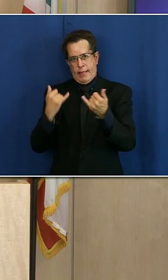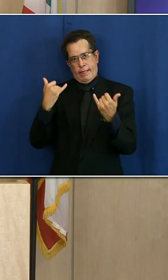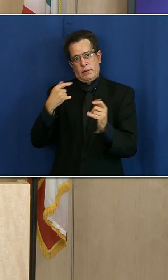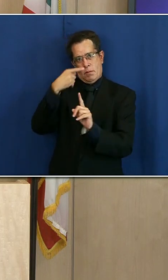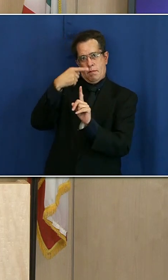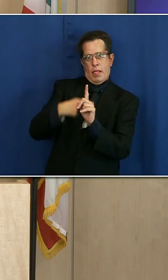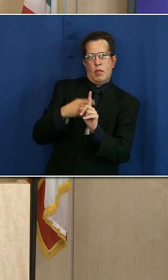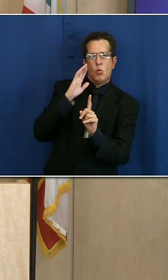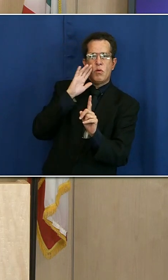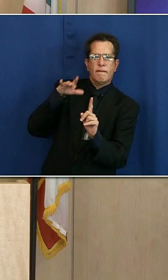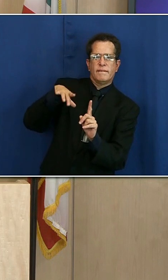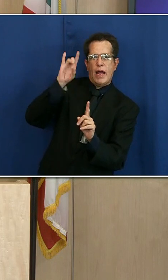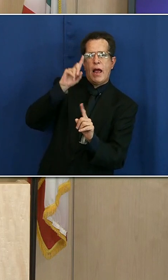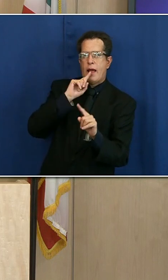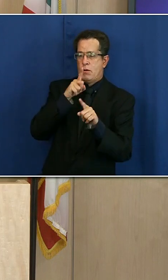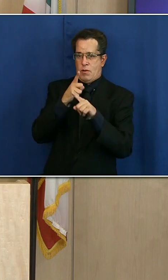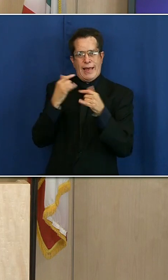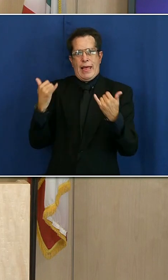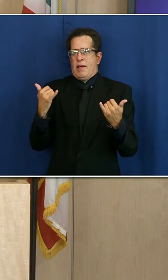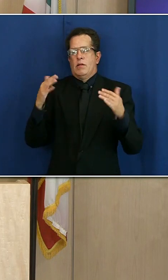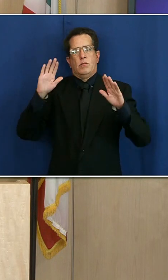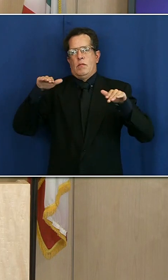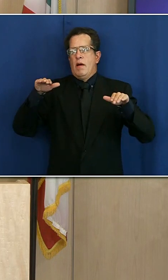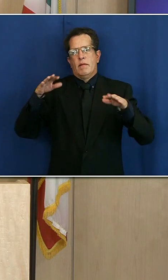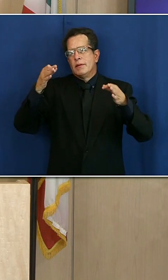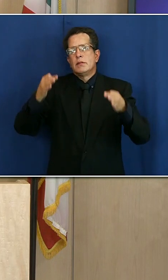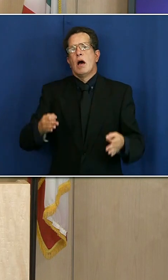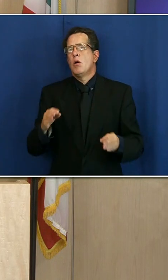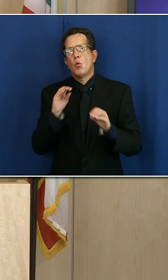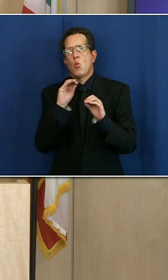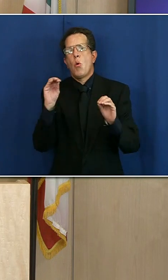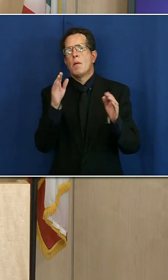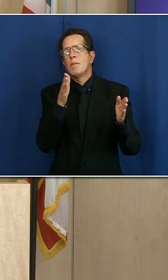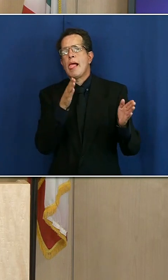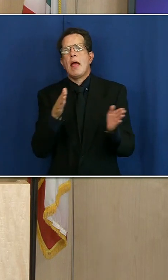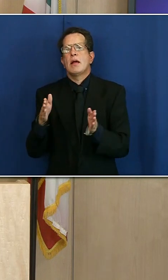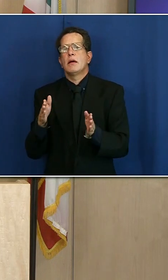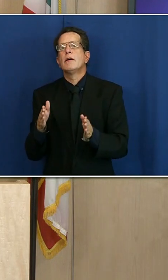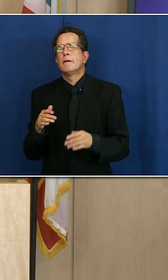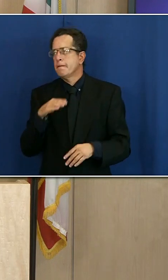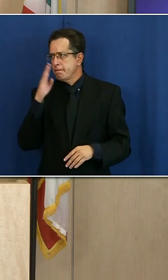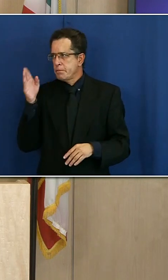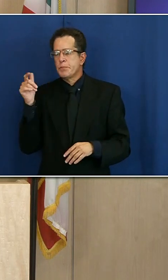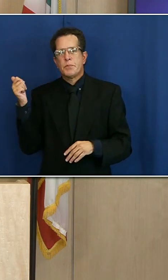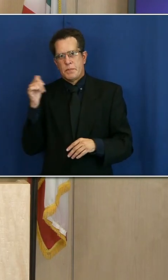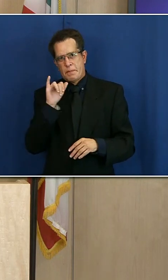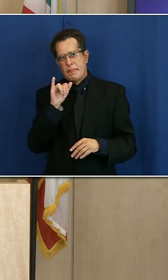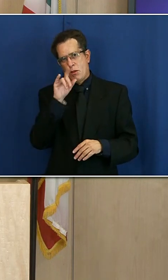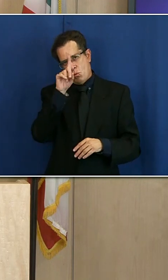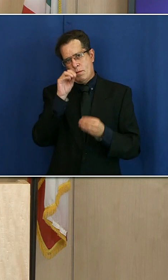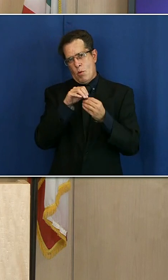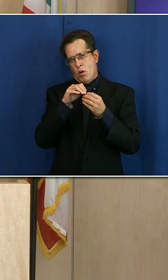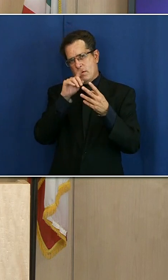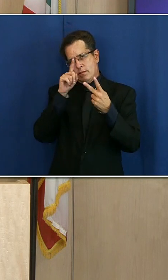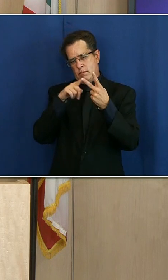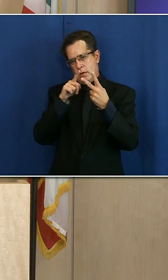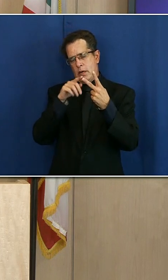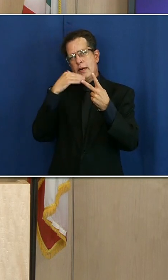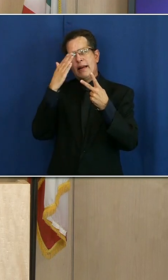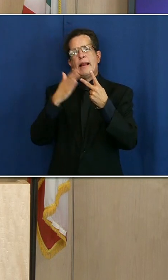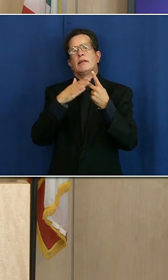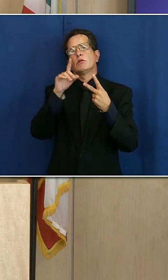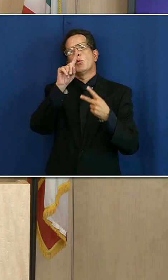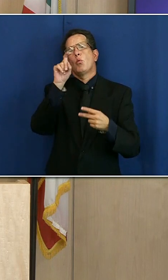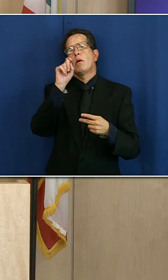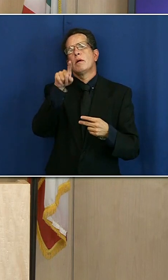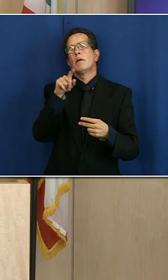right now, there is no discrete plan. Thank you. Dr. Wooten, if you could stay up there. This next